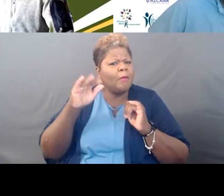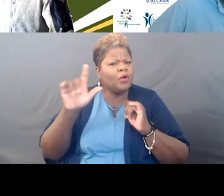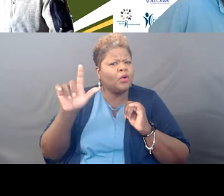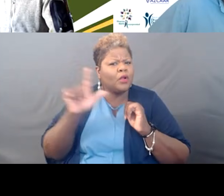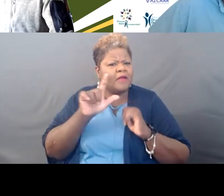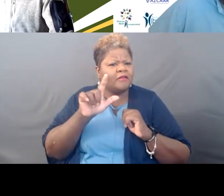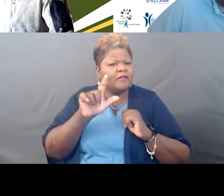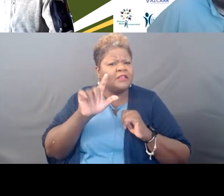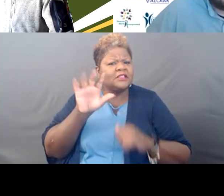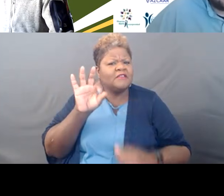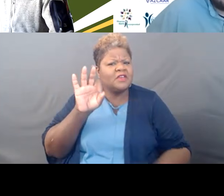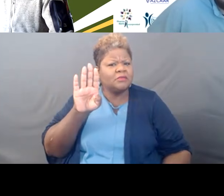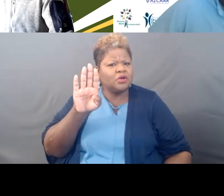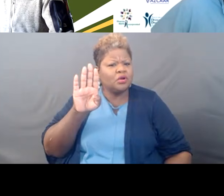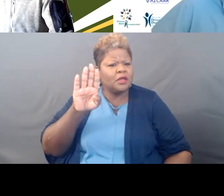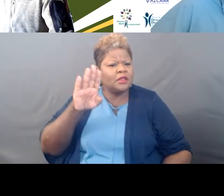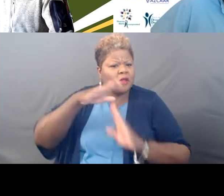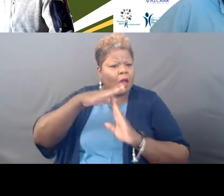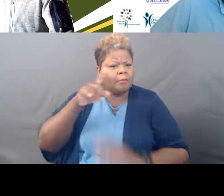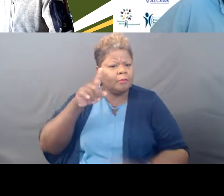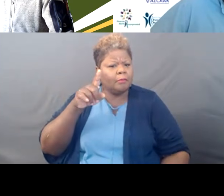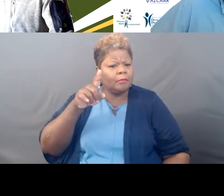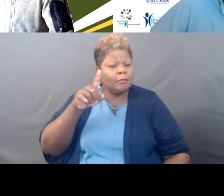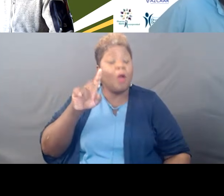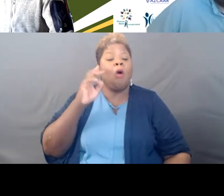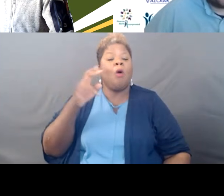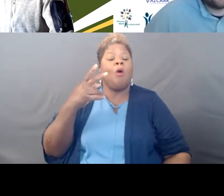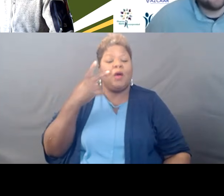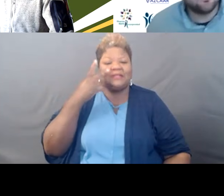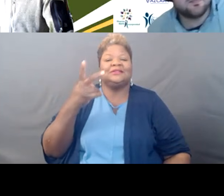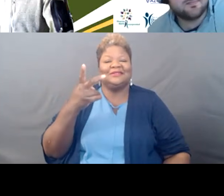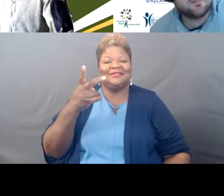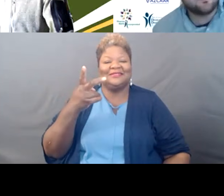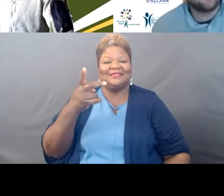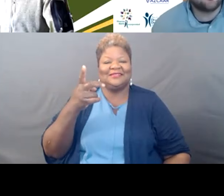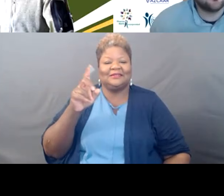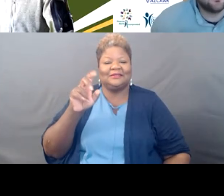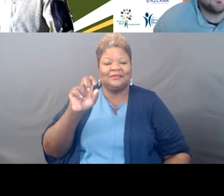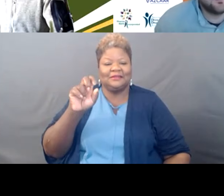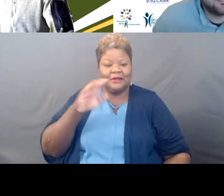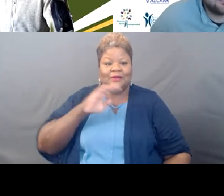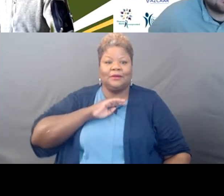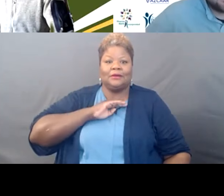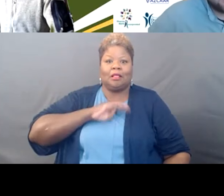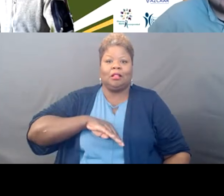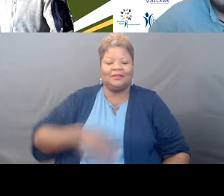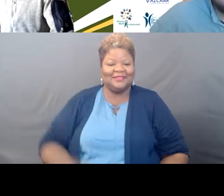it says Facebook up there. Stop stream. I don't. Oh, yes. Stop live stream. Okay.